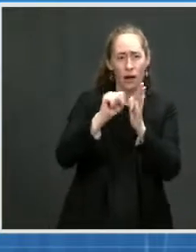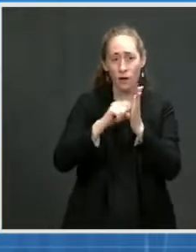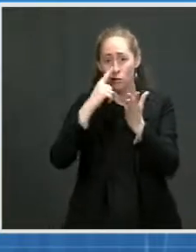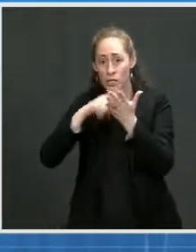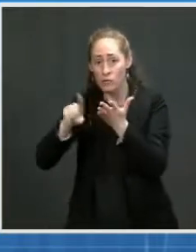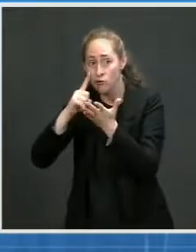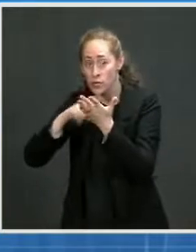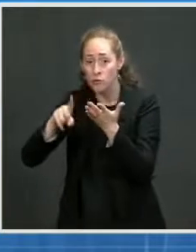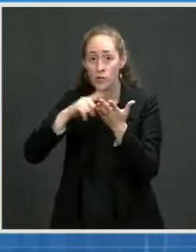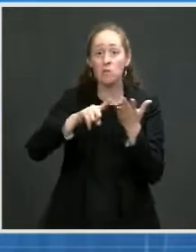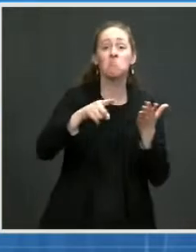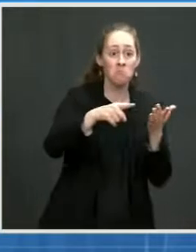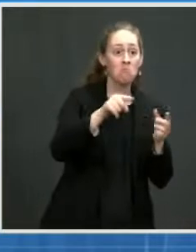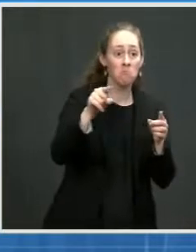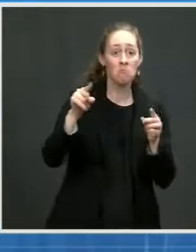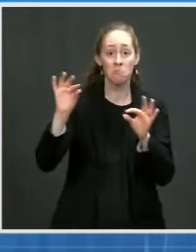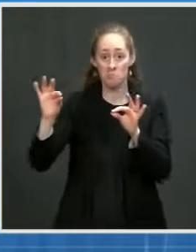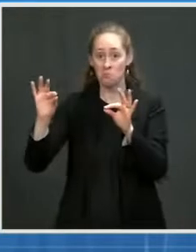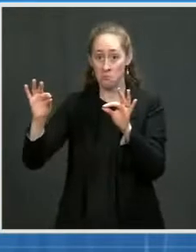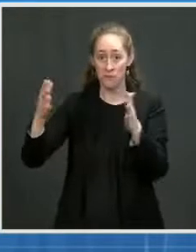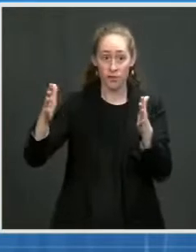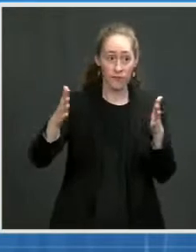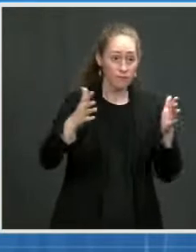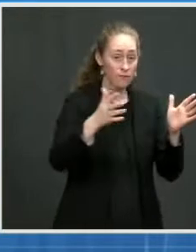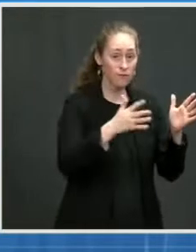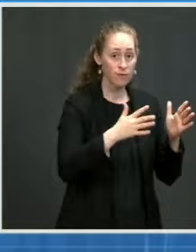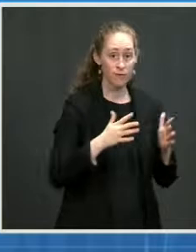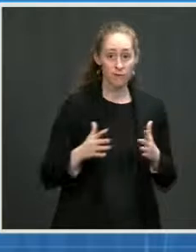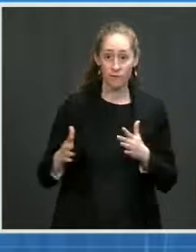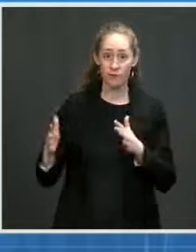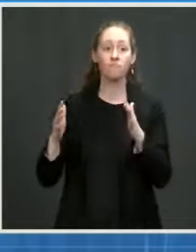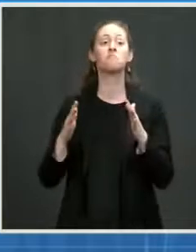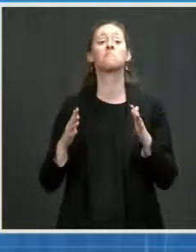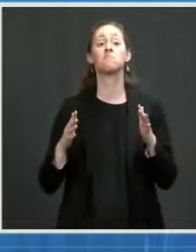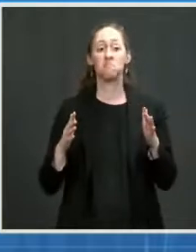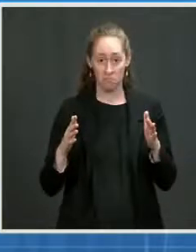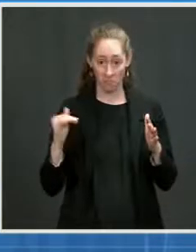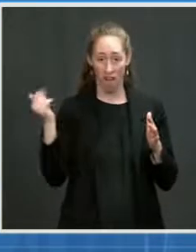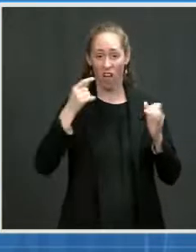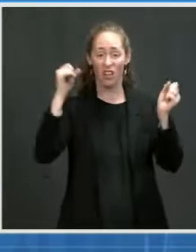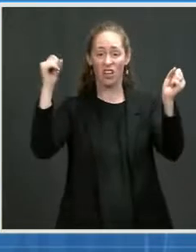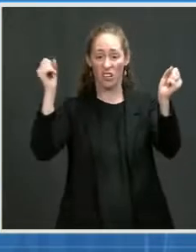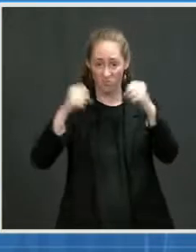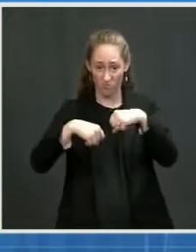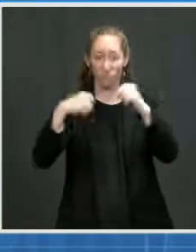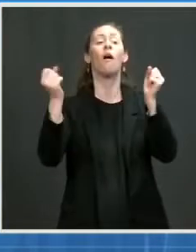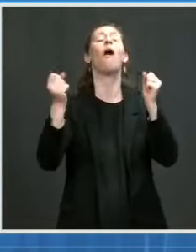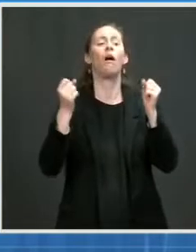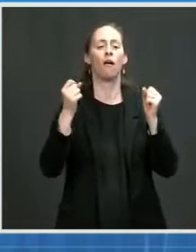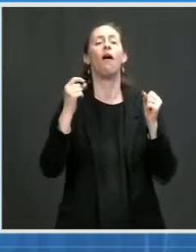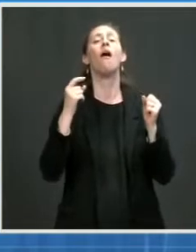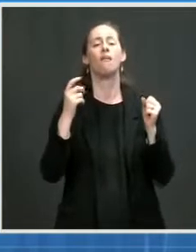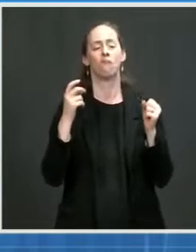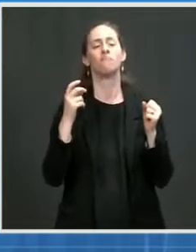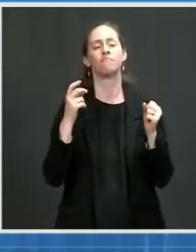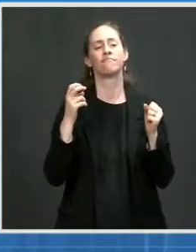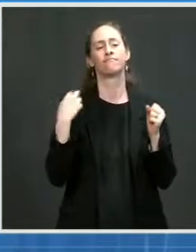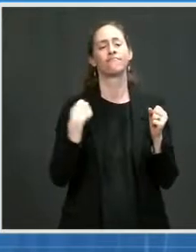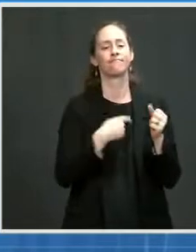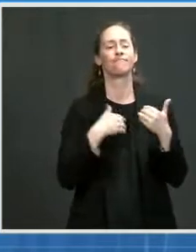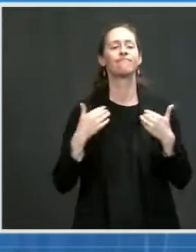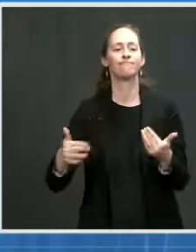heard Dr. Nunez-Smith talk about, making sure that we reach out to people as aggressively as possible where they are and get them vaccinated. Next question.